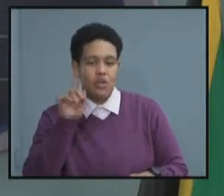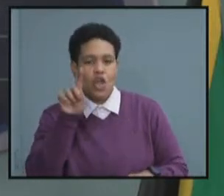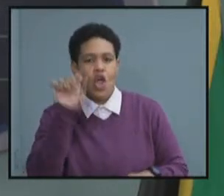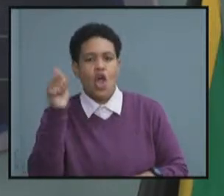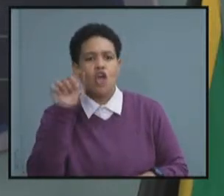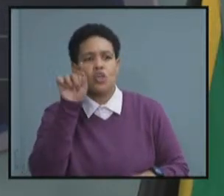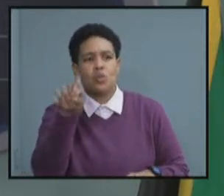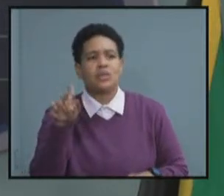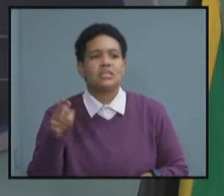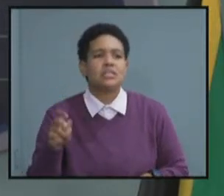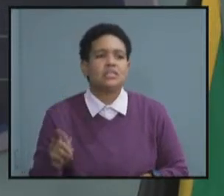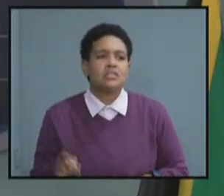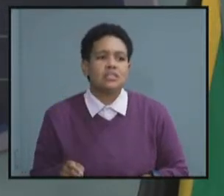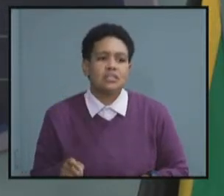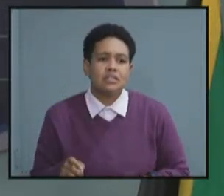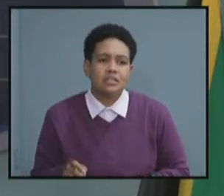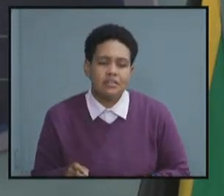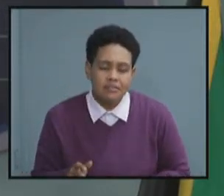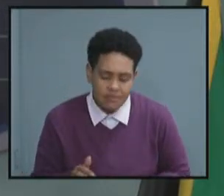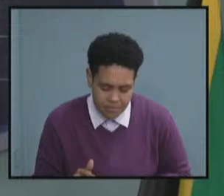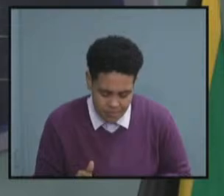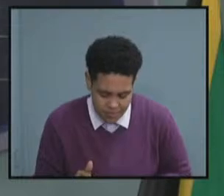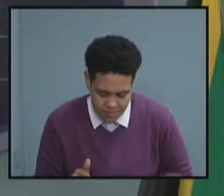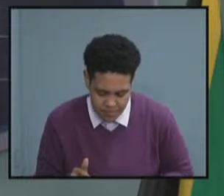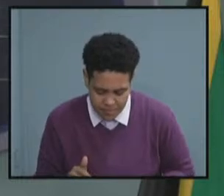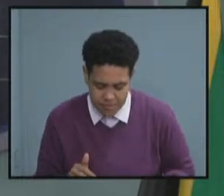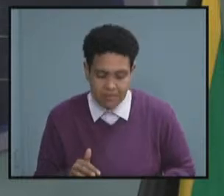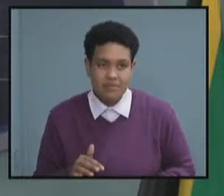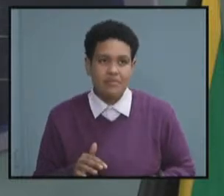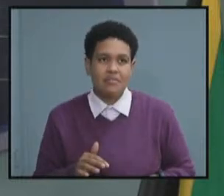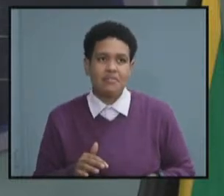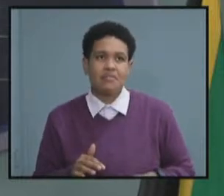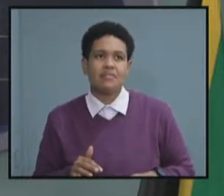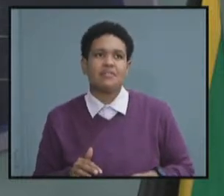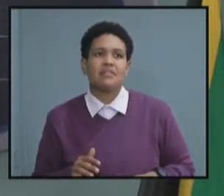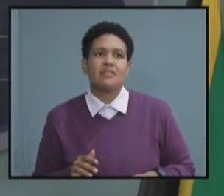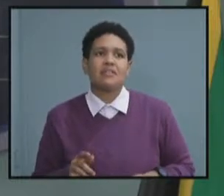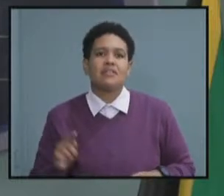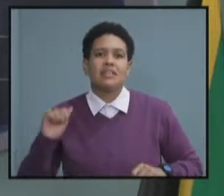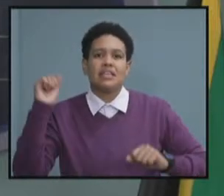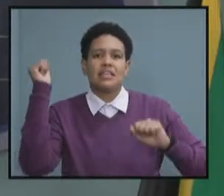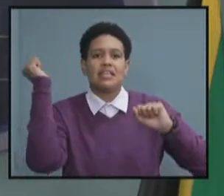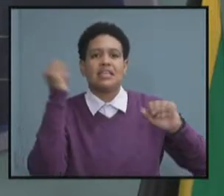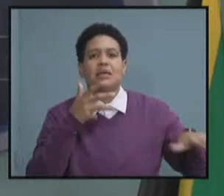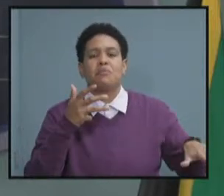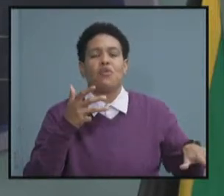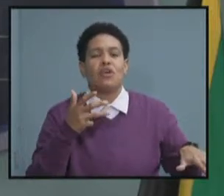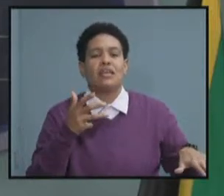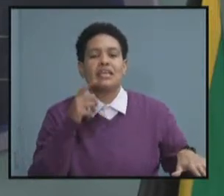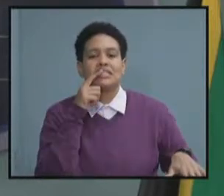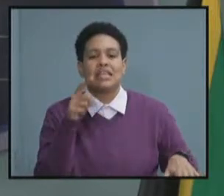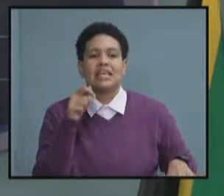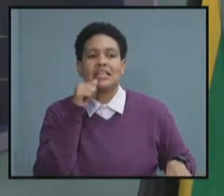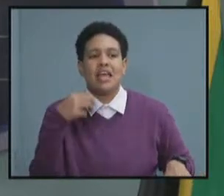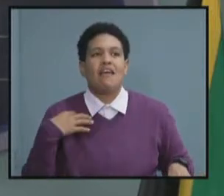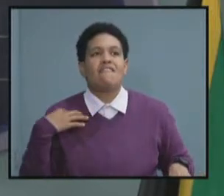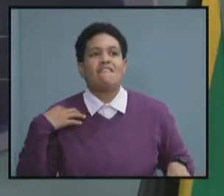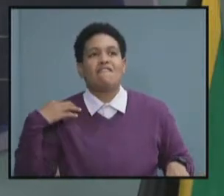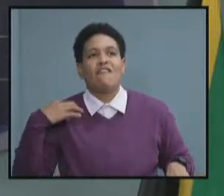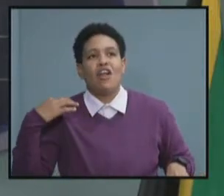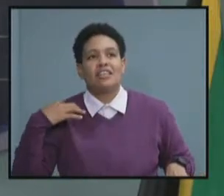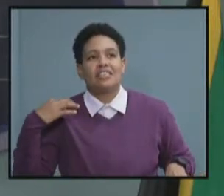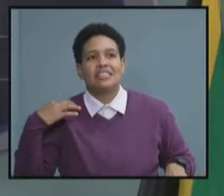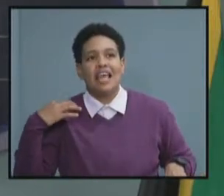other question was the deportees. No, I said the involuntarily